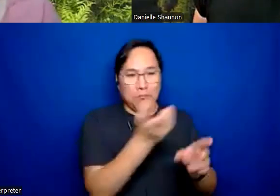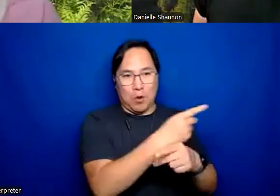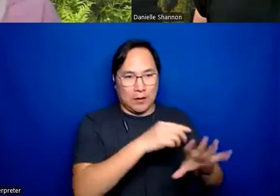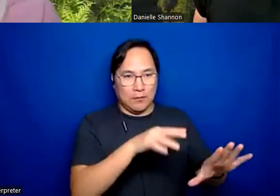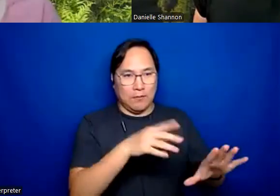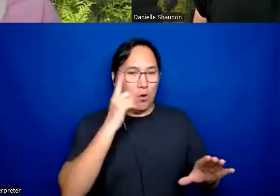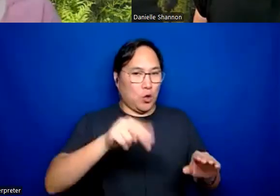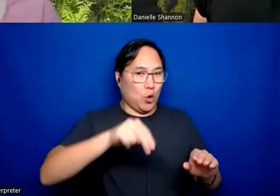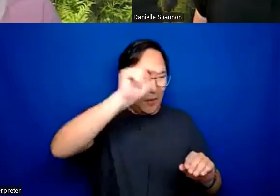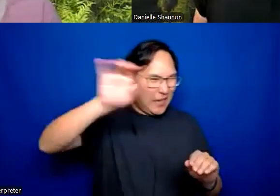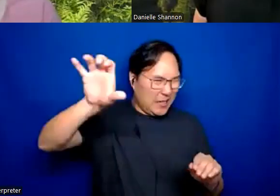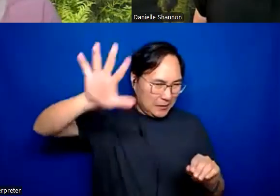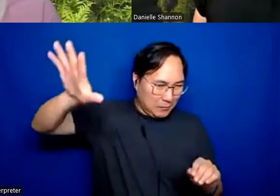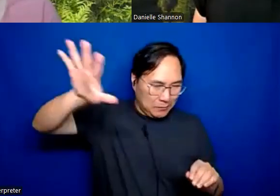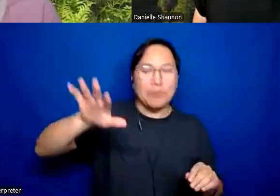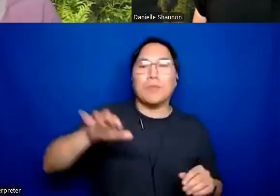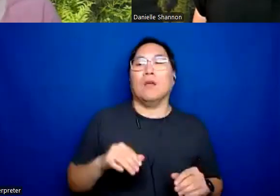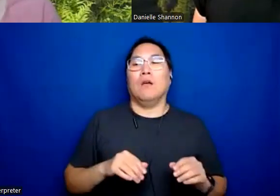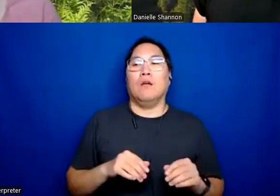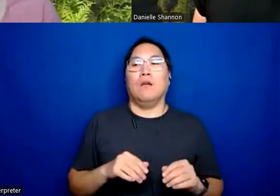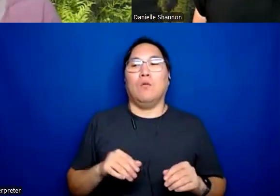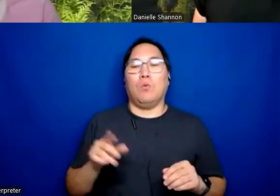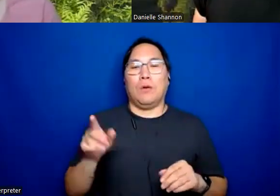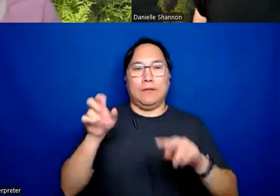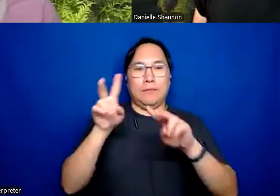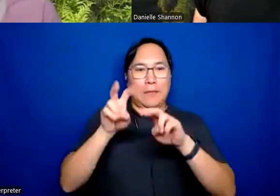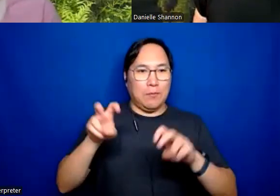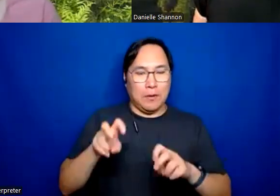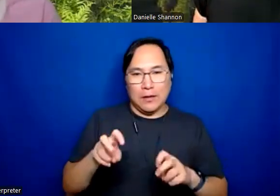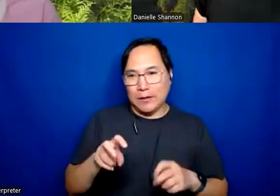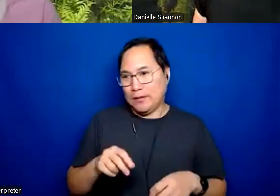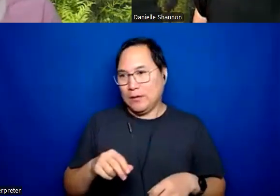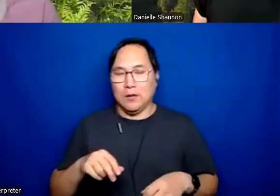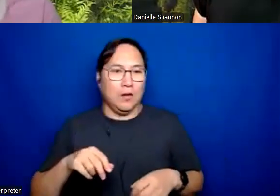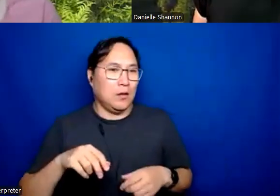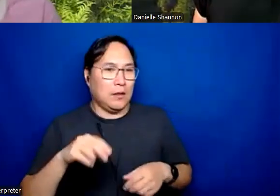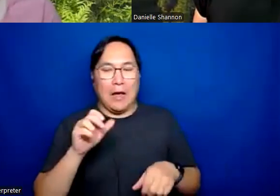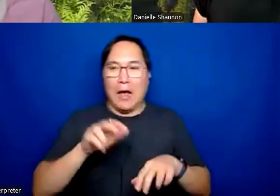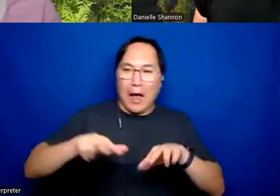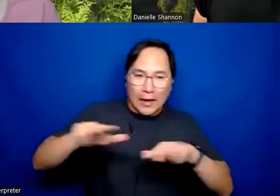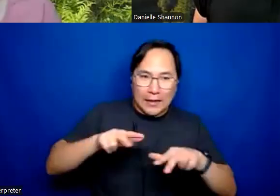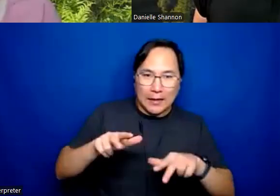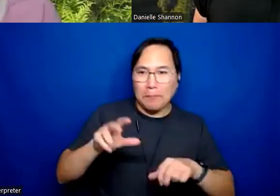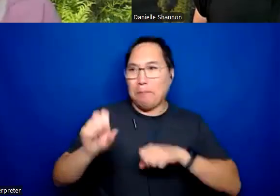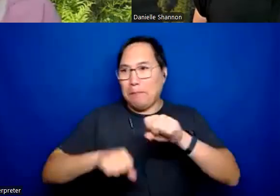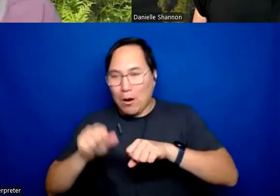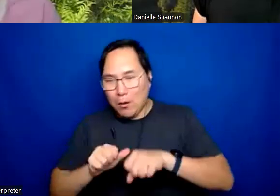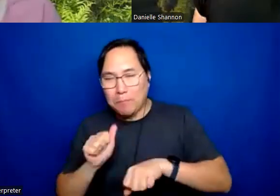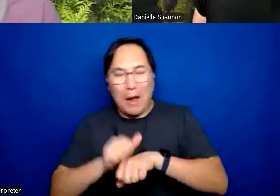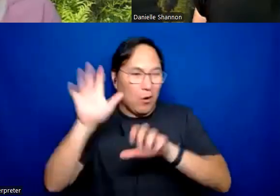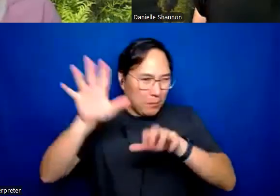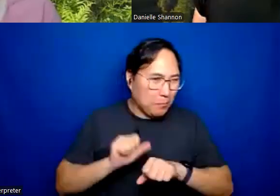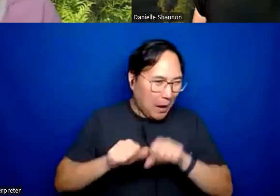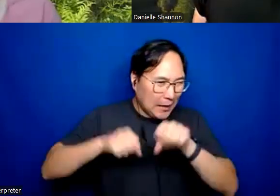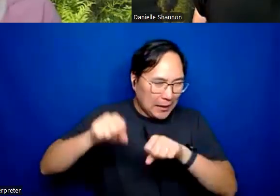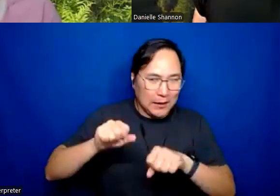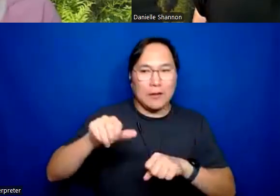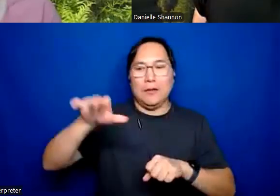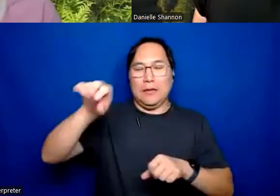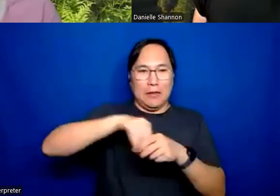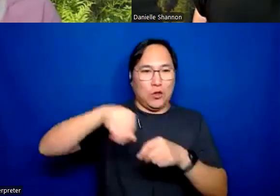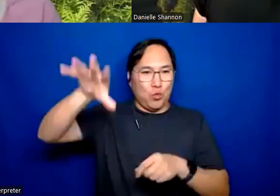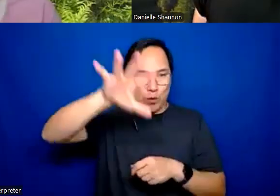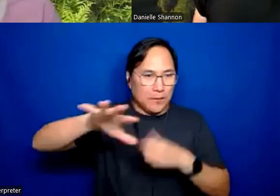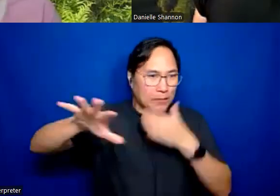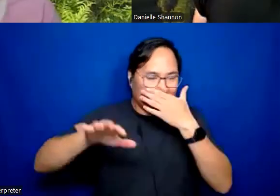to the Northeast, and those look at they employ Strava data to look at hiking and mountain biking across the region.